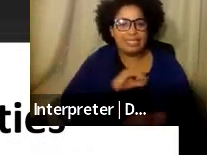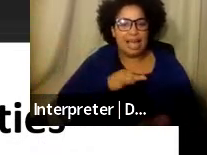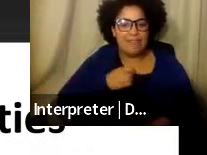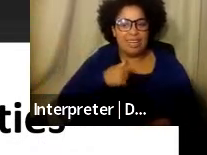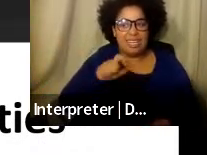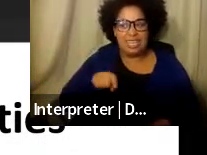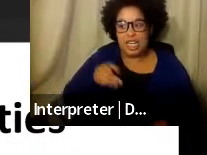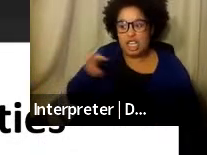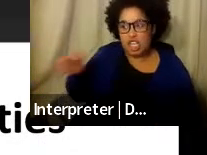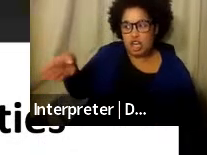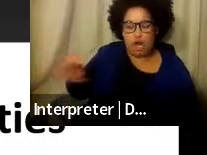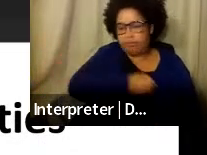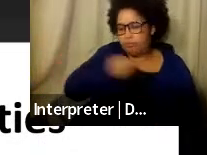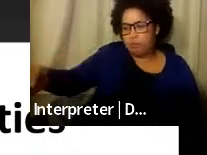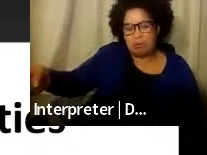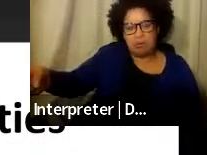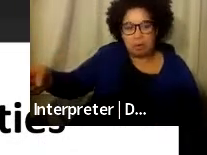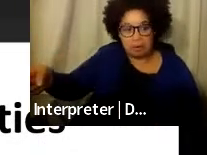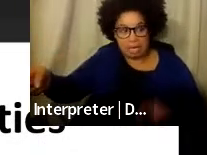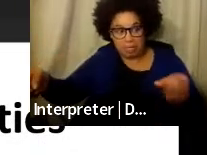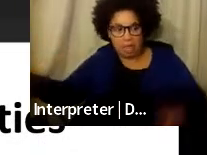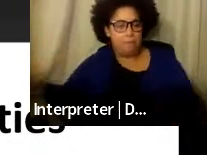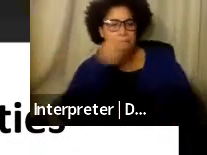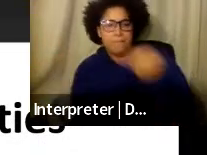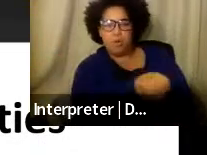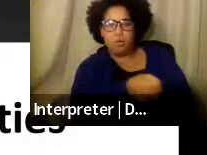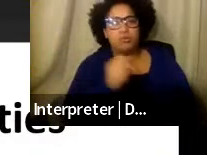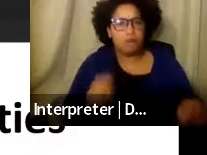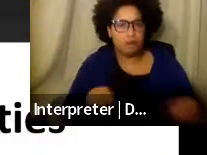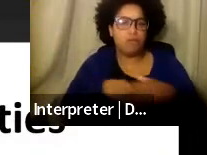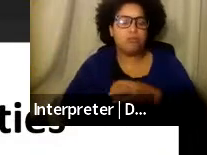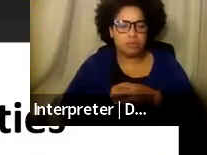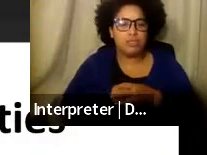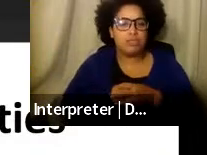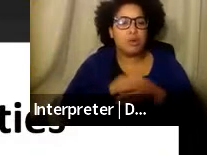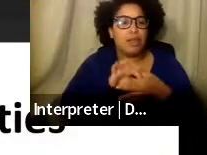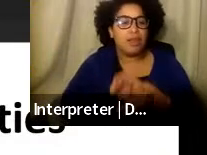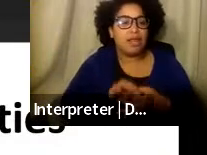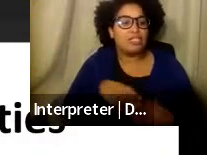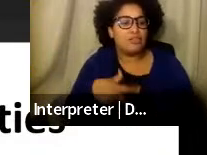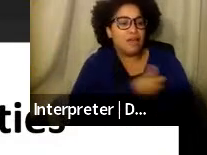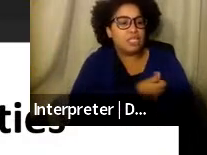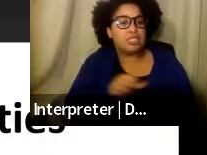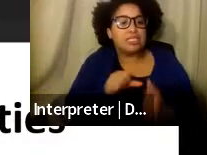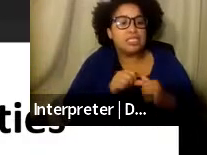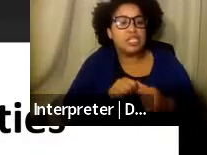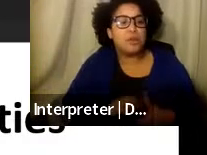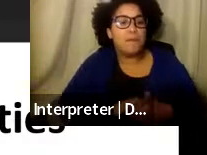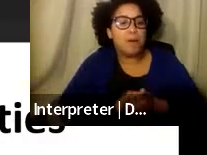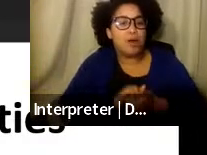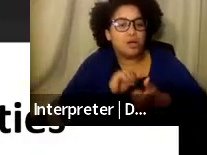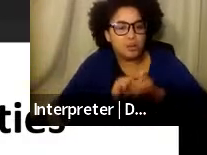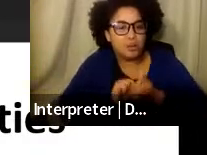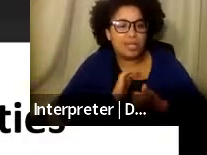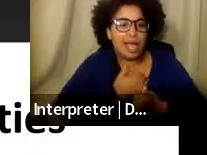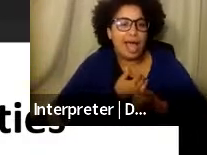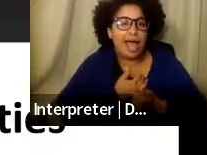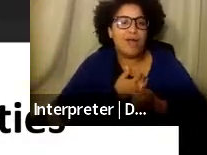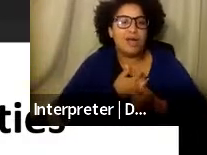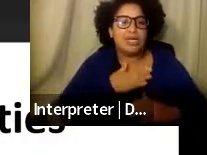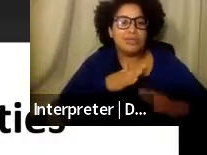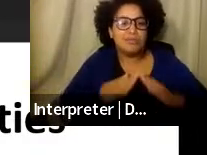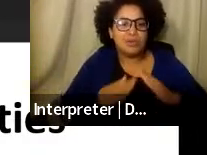most. And in terms of vaccinations, we're going to be continuing to partner with our community resiliency partners,